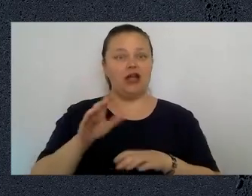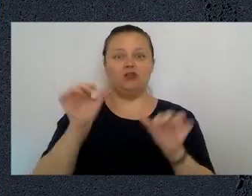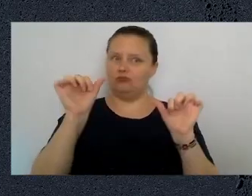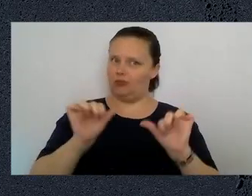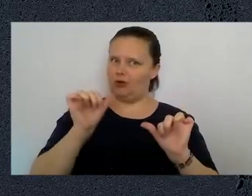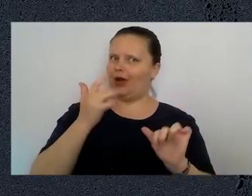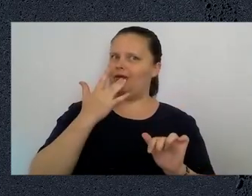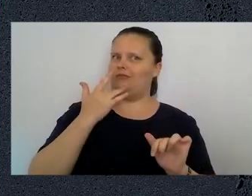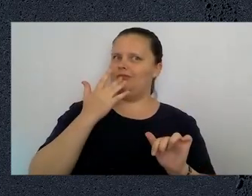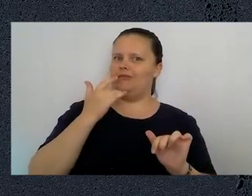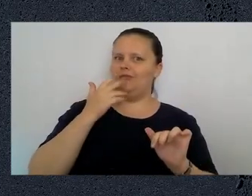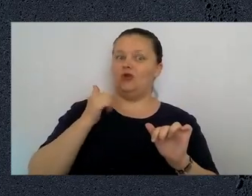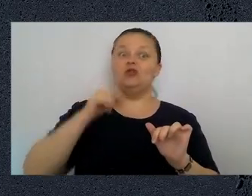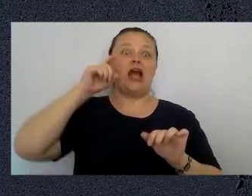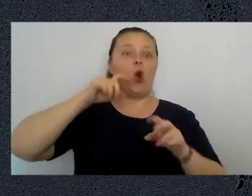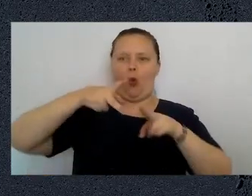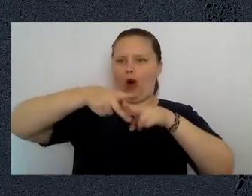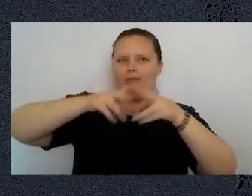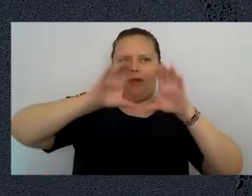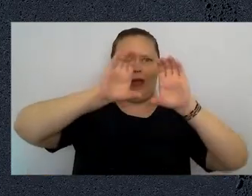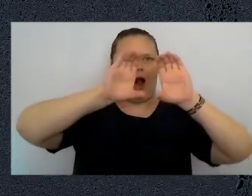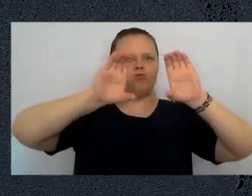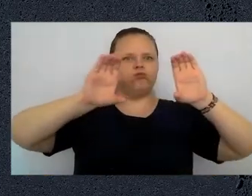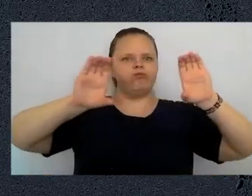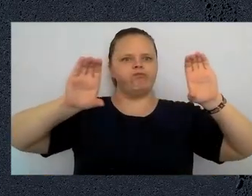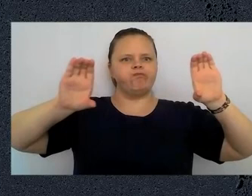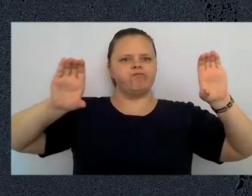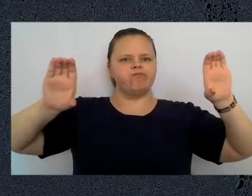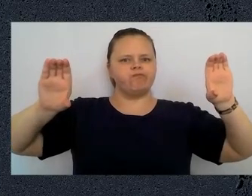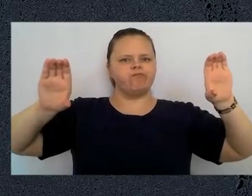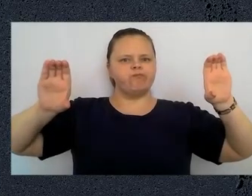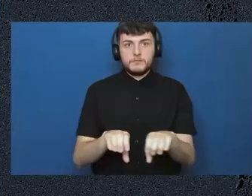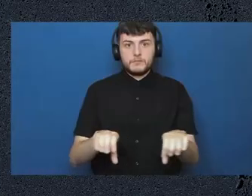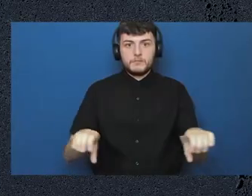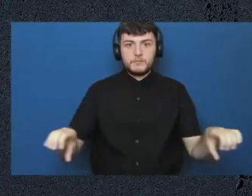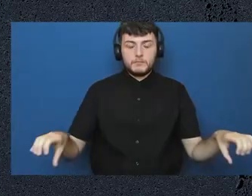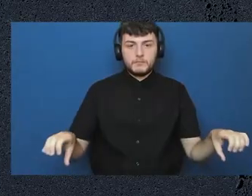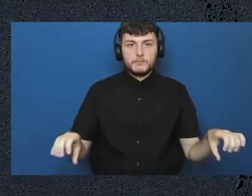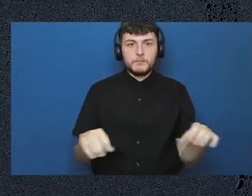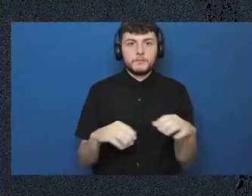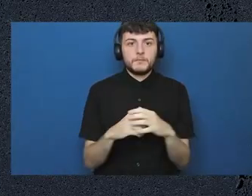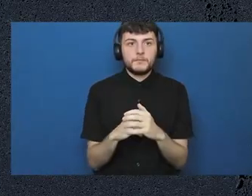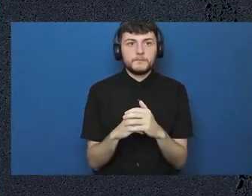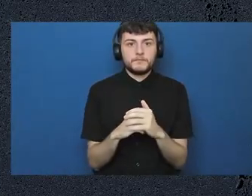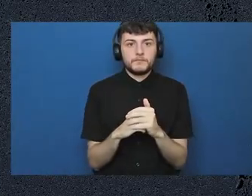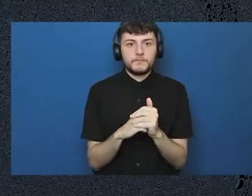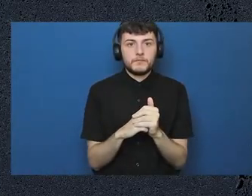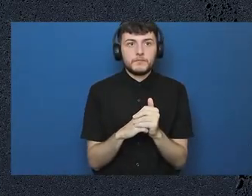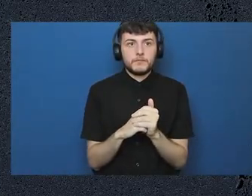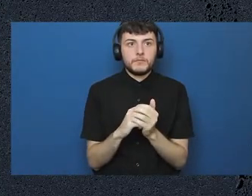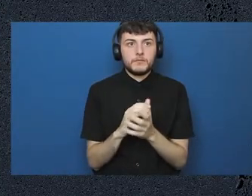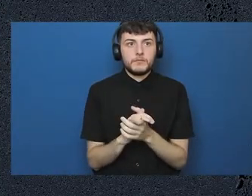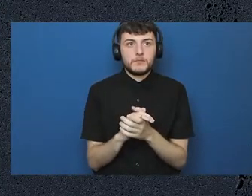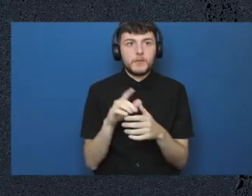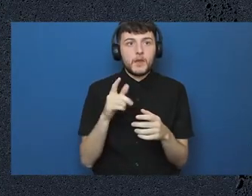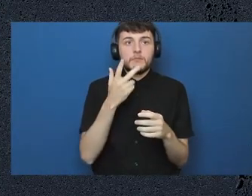okay, a big pipe, and over here you are in elementary school and primary school, and